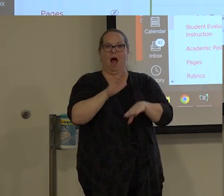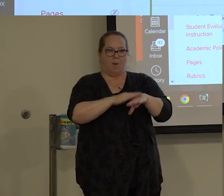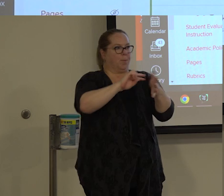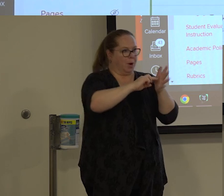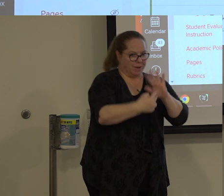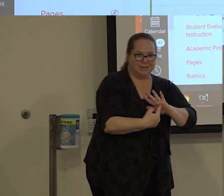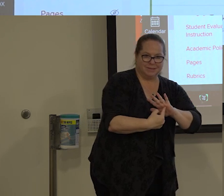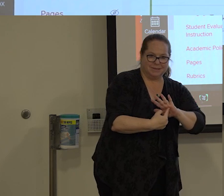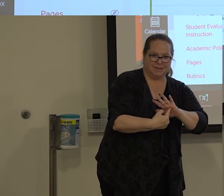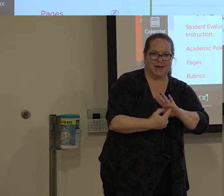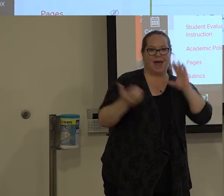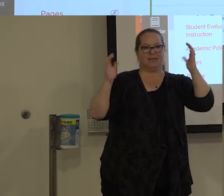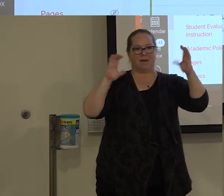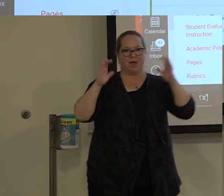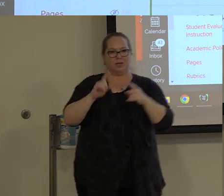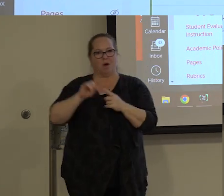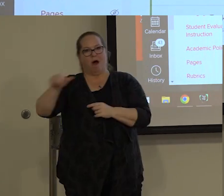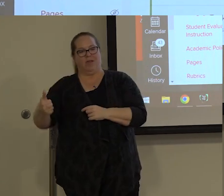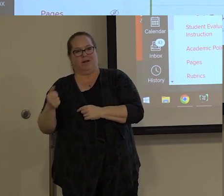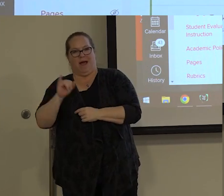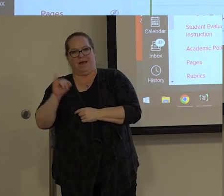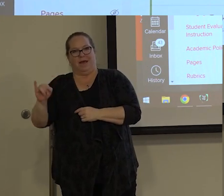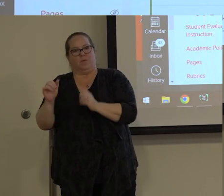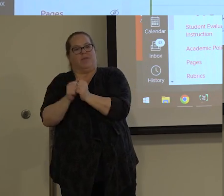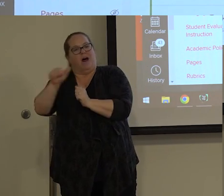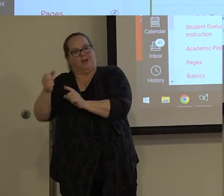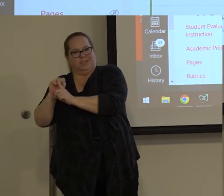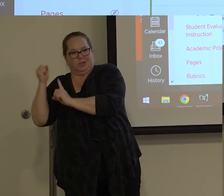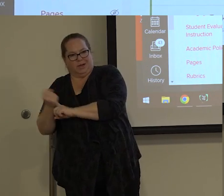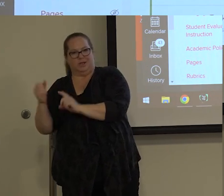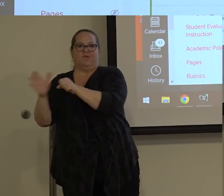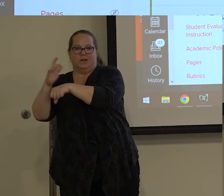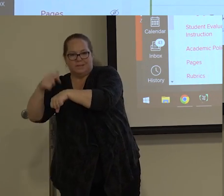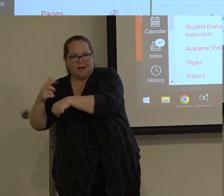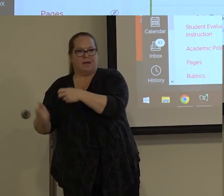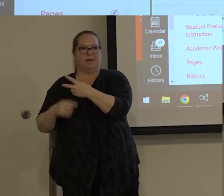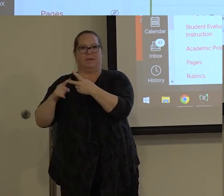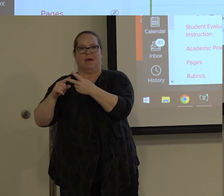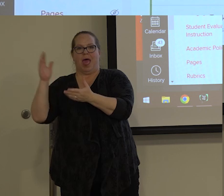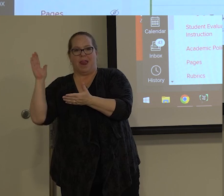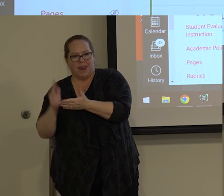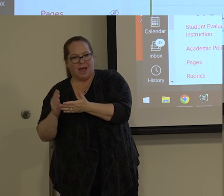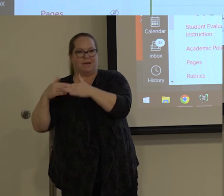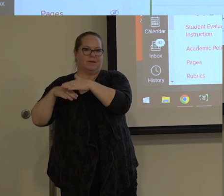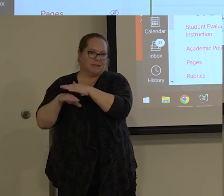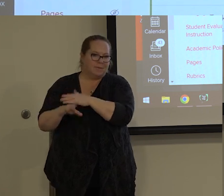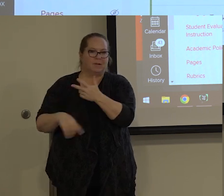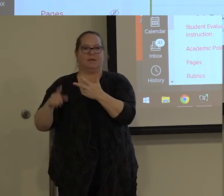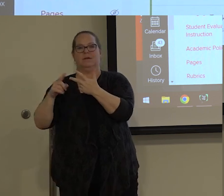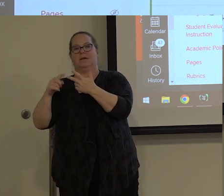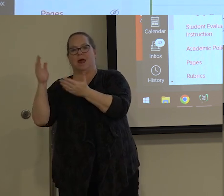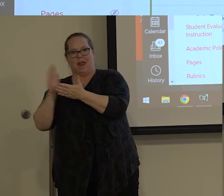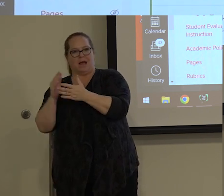again, I contrast these students with the ones who end up in II due to circumstances like full-time jobs or a lack of availability of other modes of French where